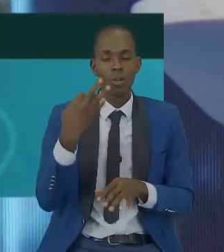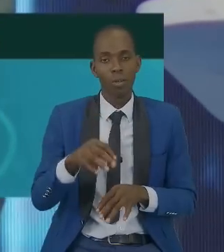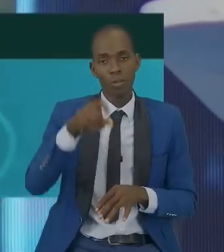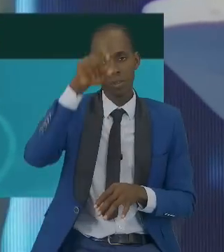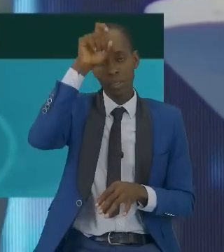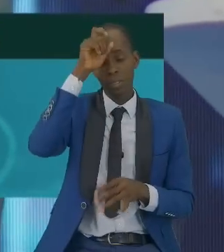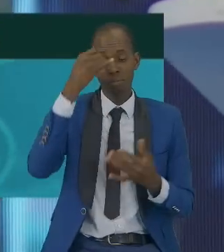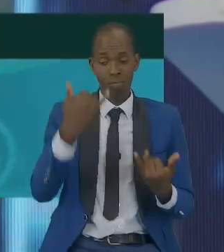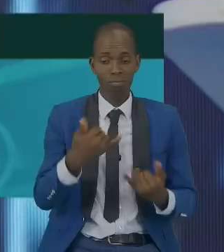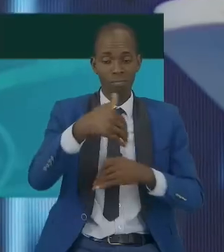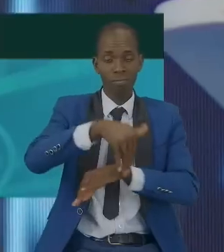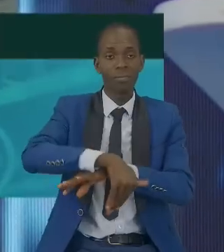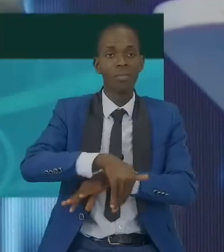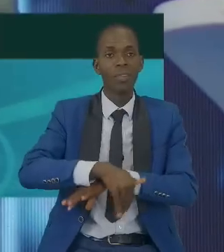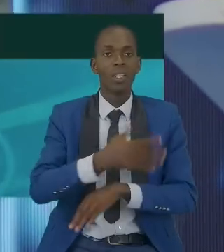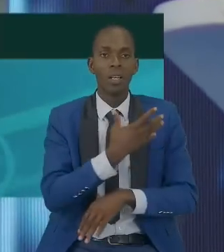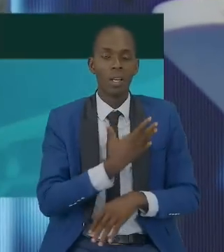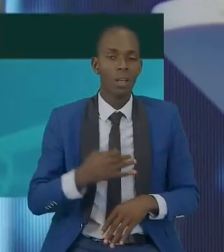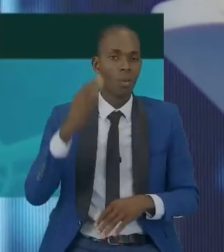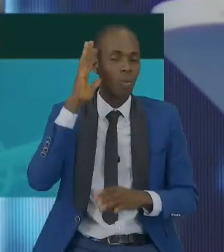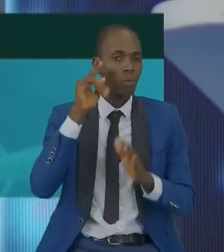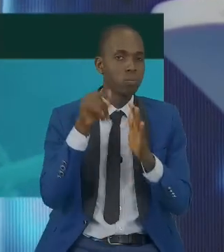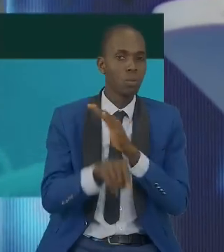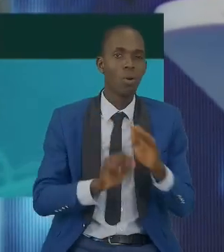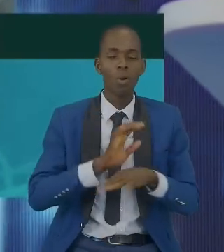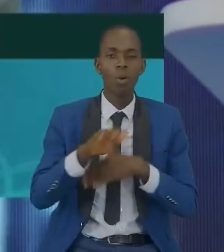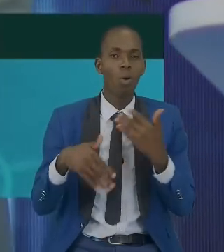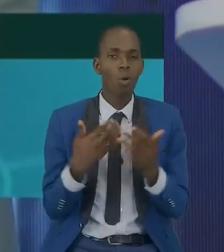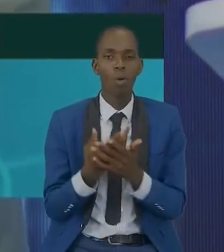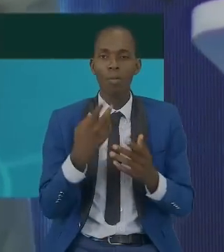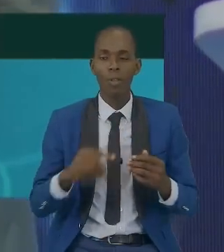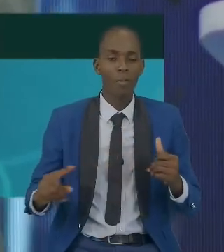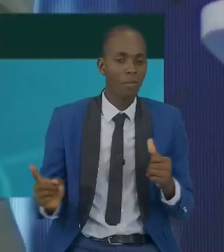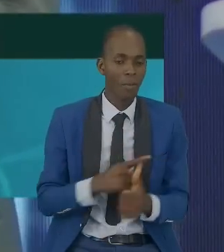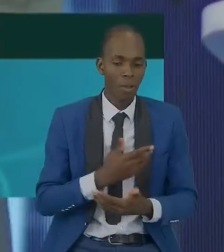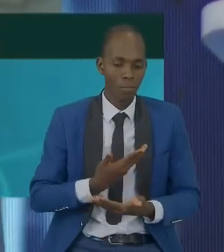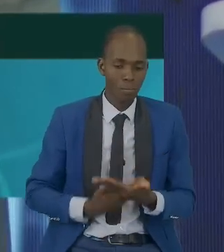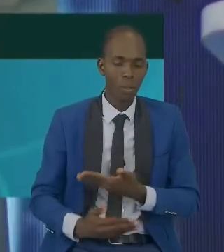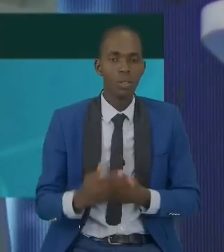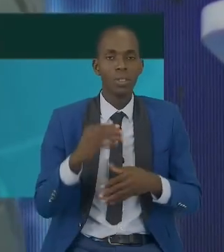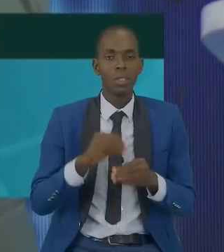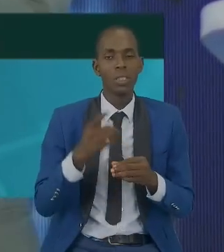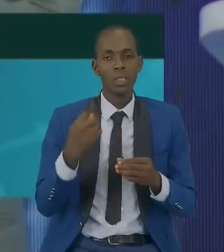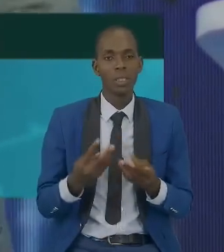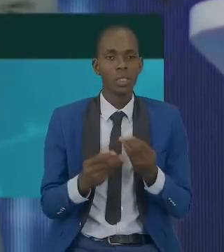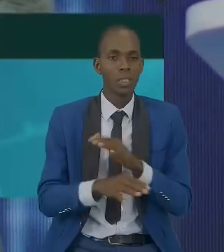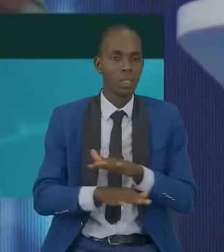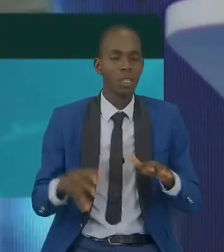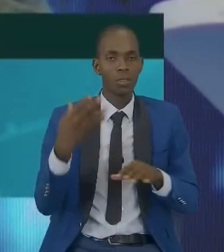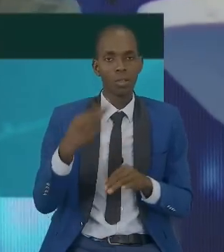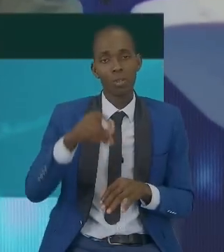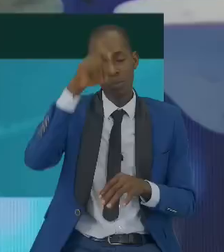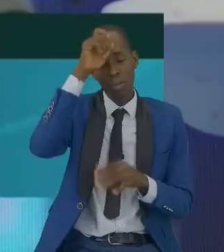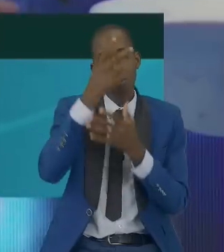this night, and will smite all the firstborn in the land of Egypt, both man